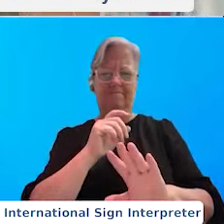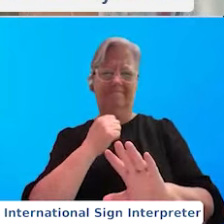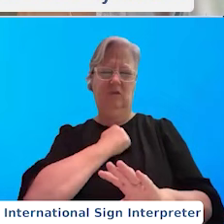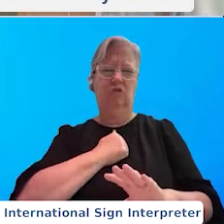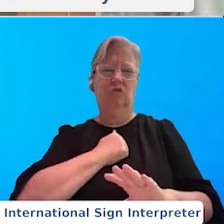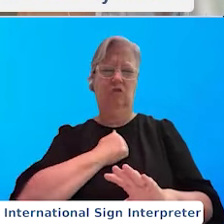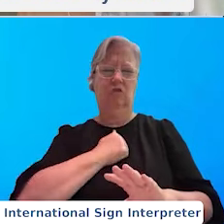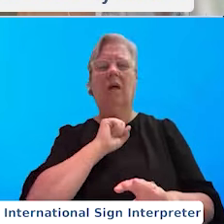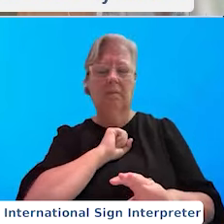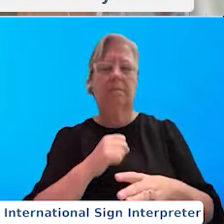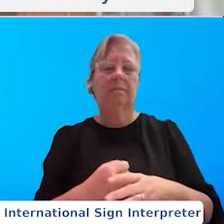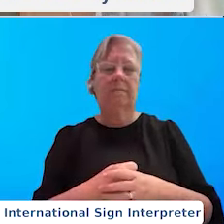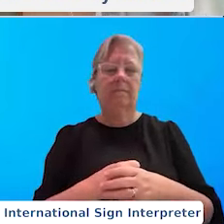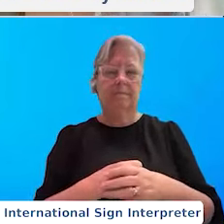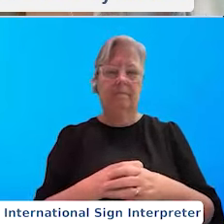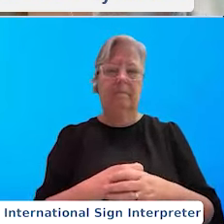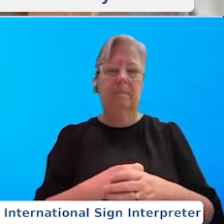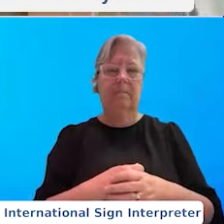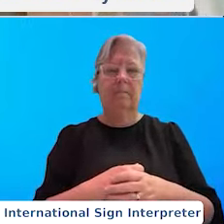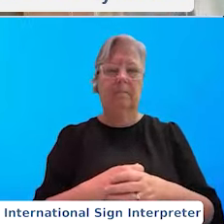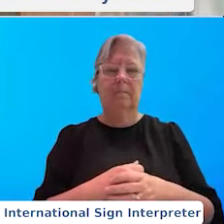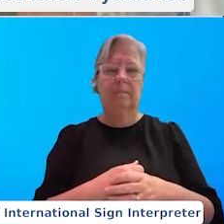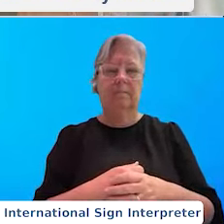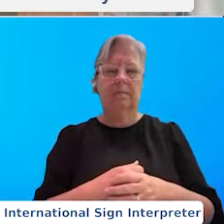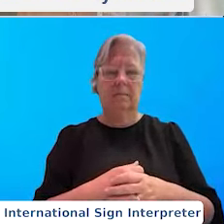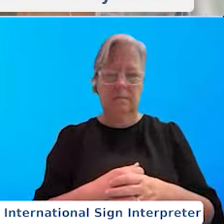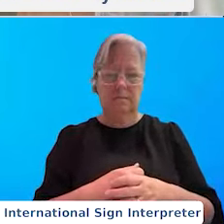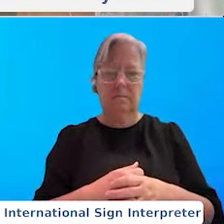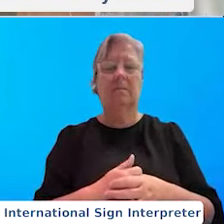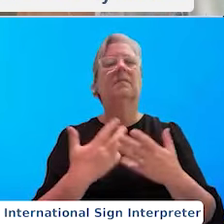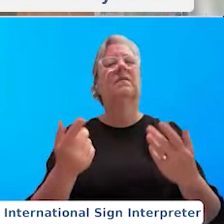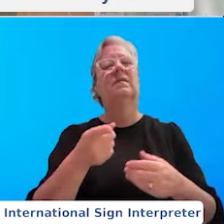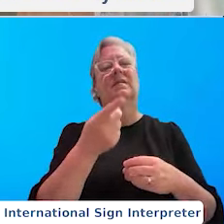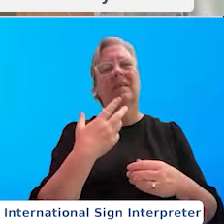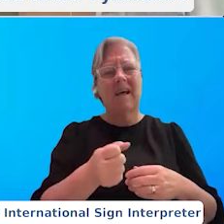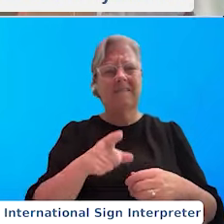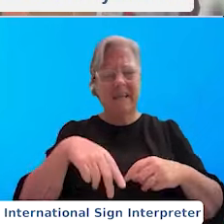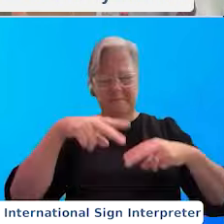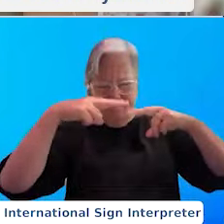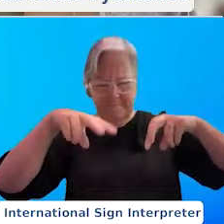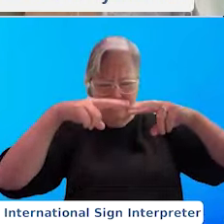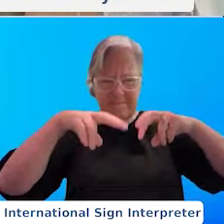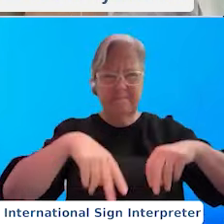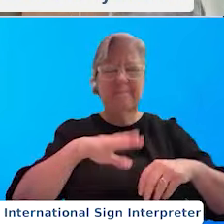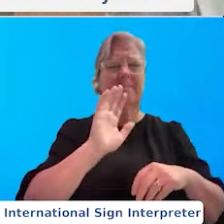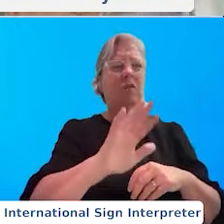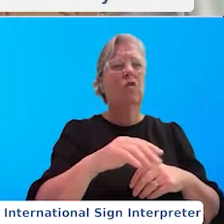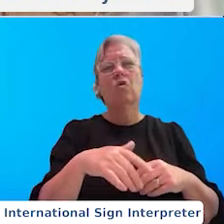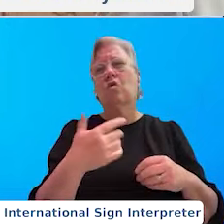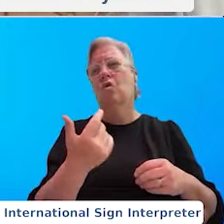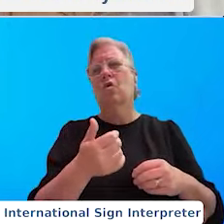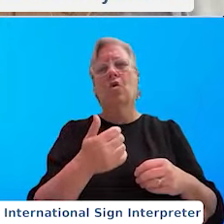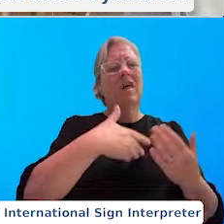14 low and middle income countries. And what we did for that was focus on, so